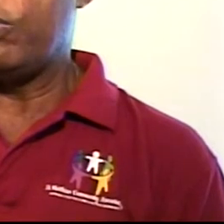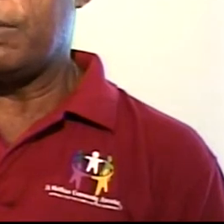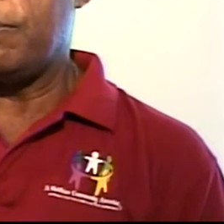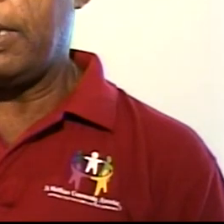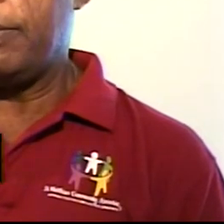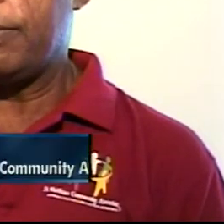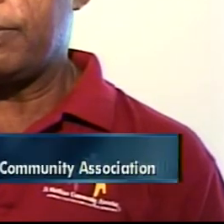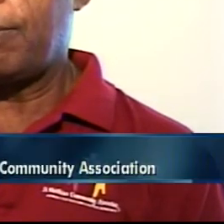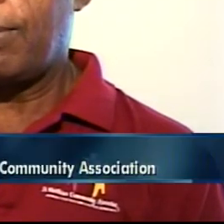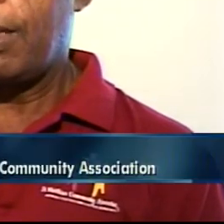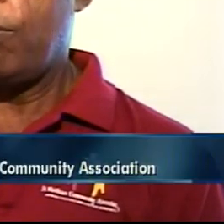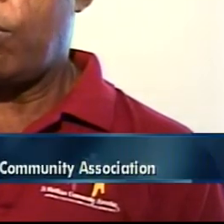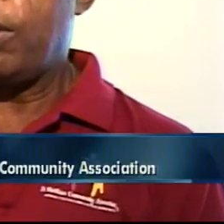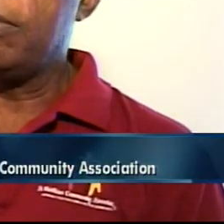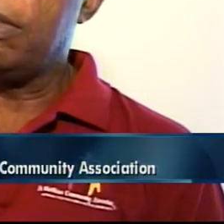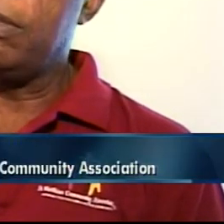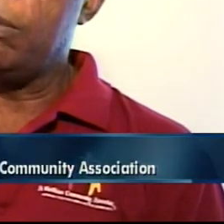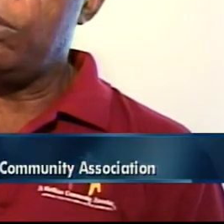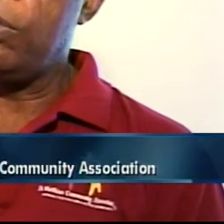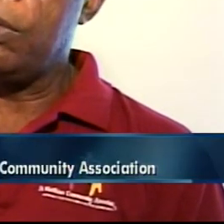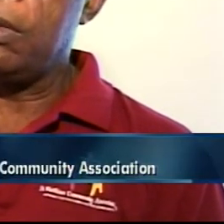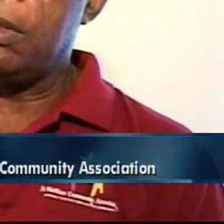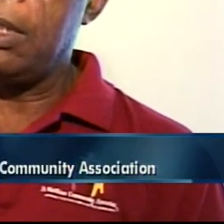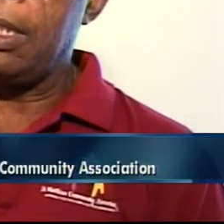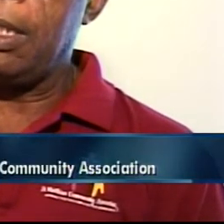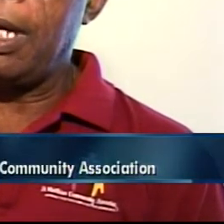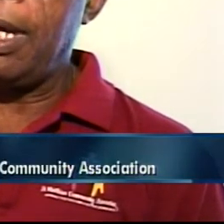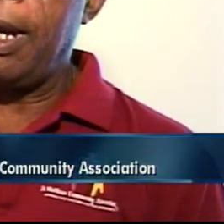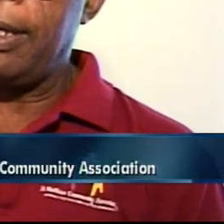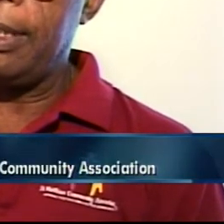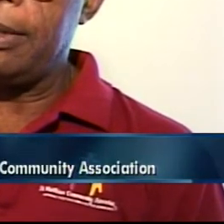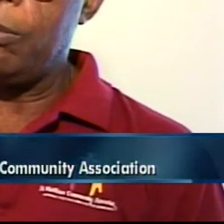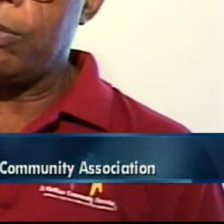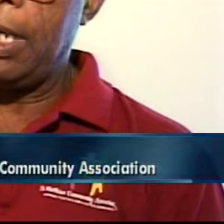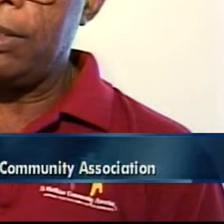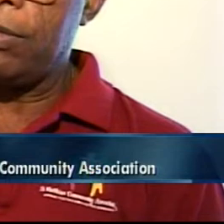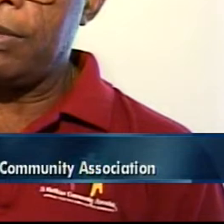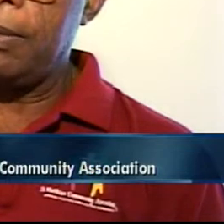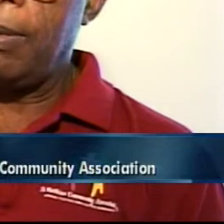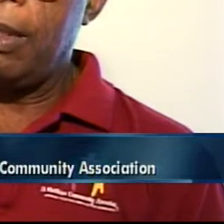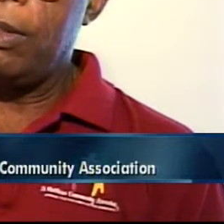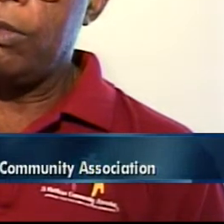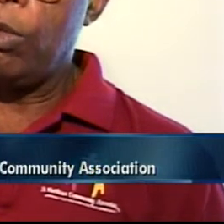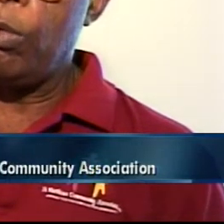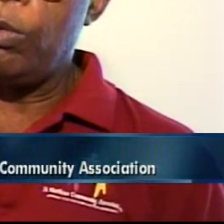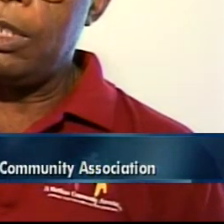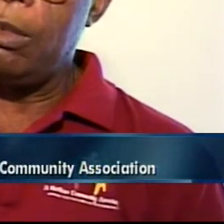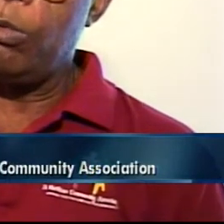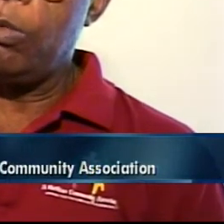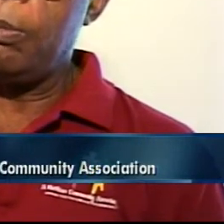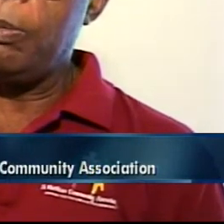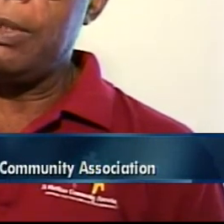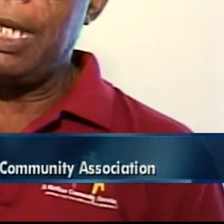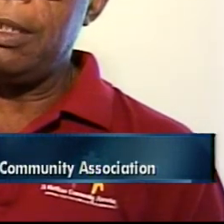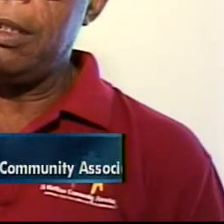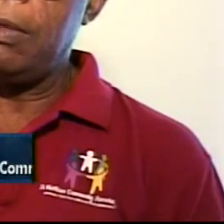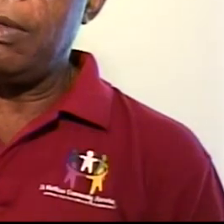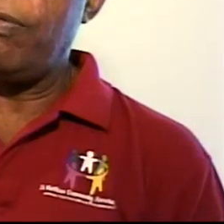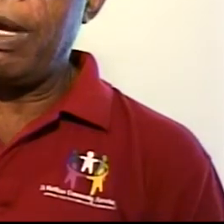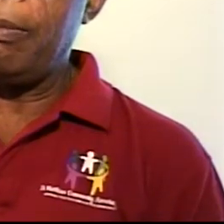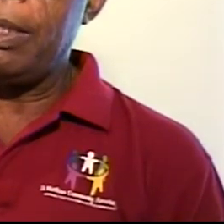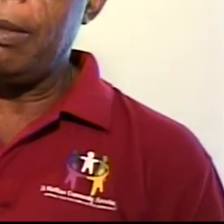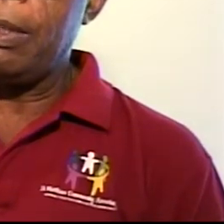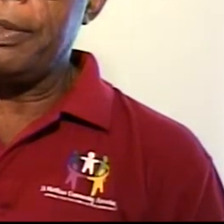honoring Joseph Niles for his contribution to the music industry. So we will be presenting